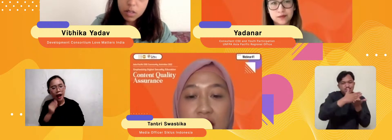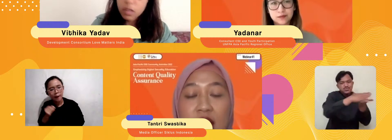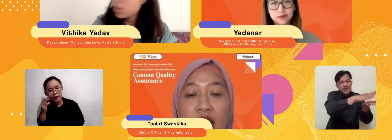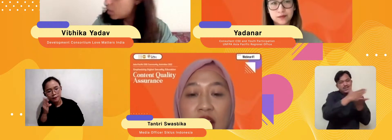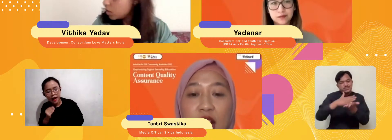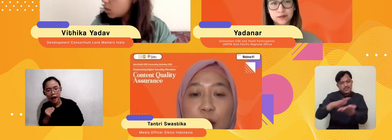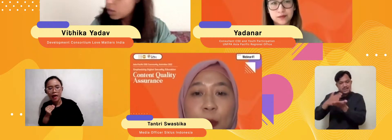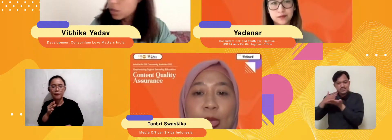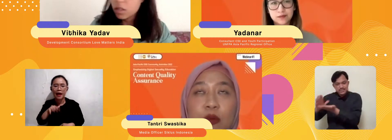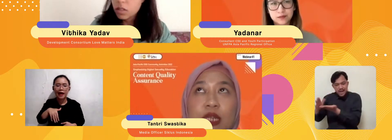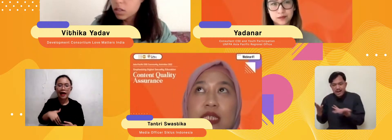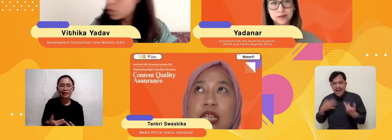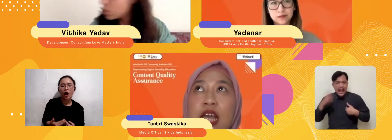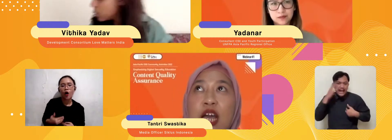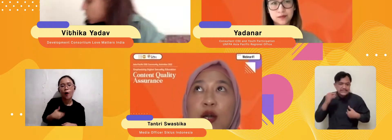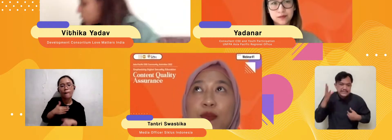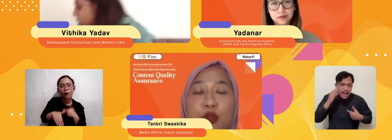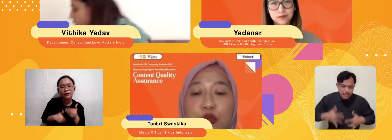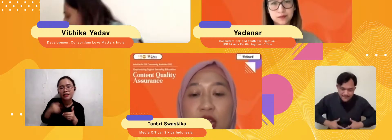learned